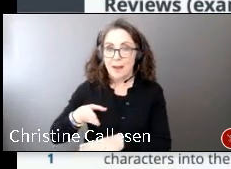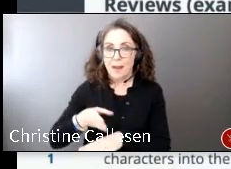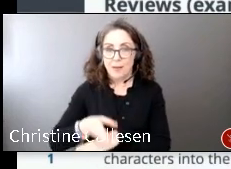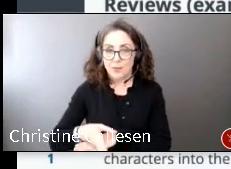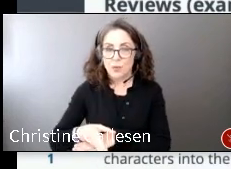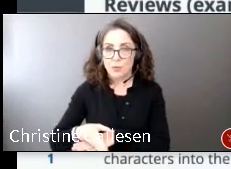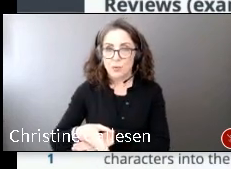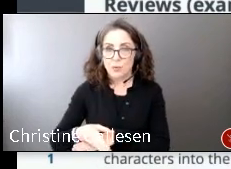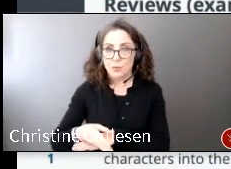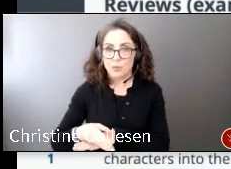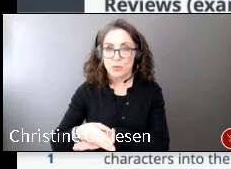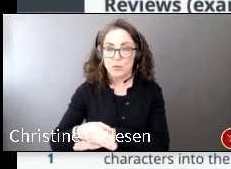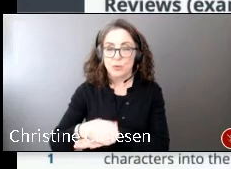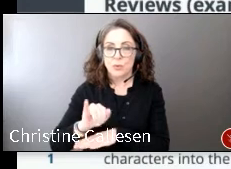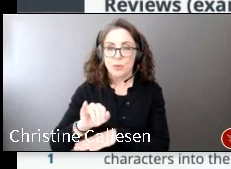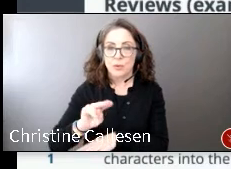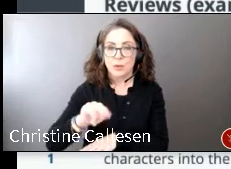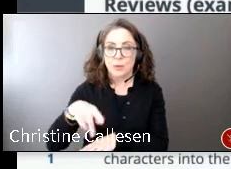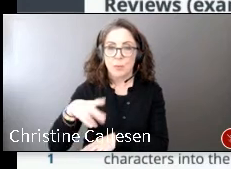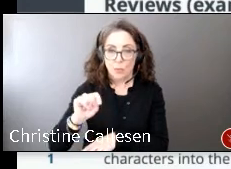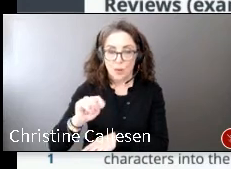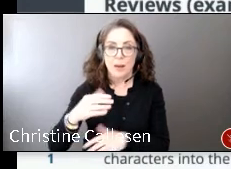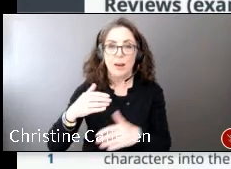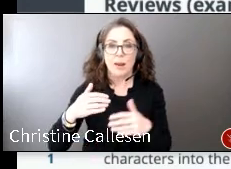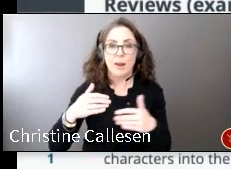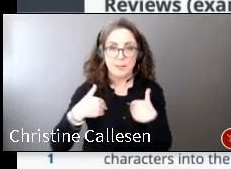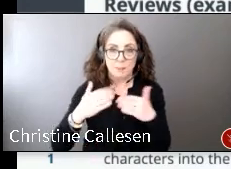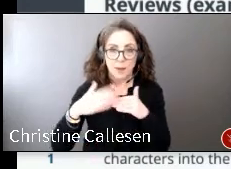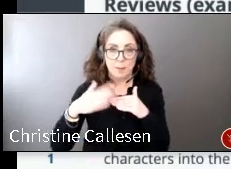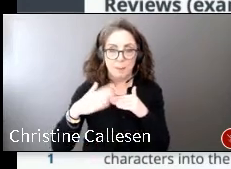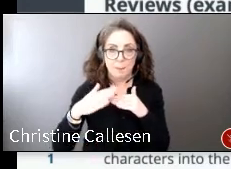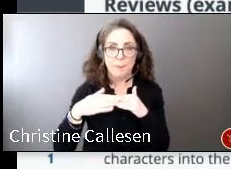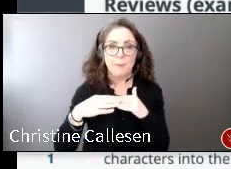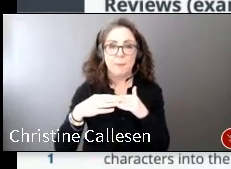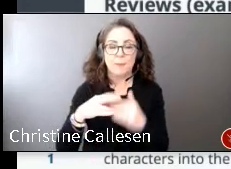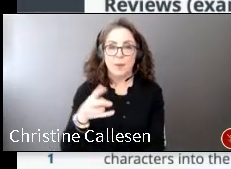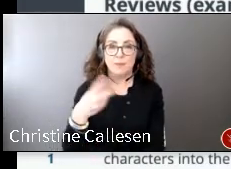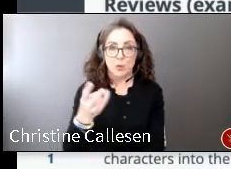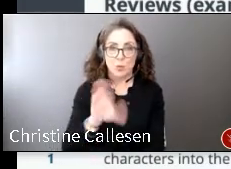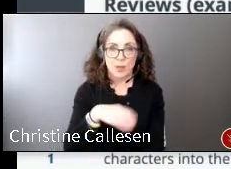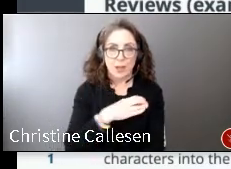the input has a minimum of 2 characters.